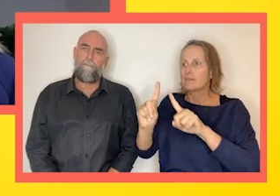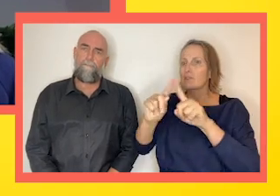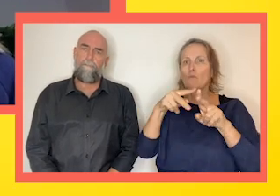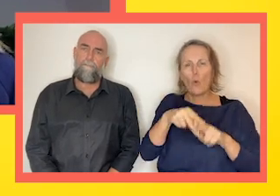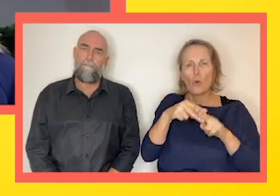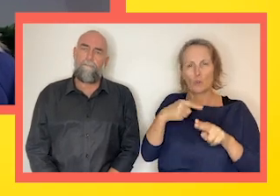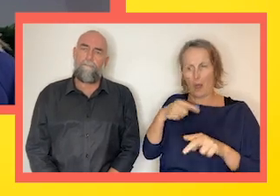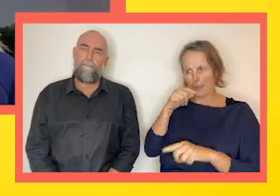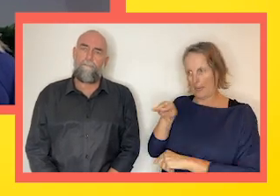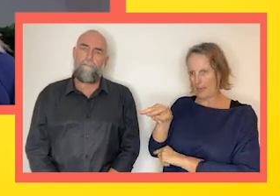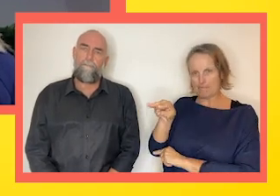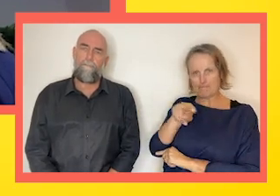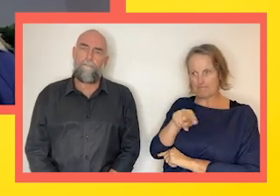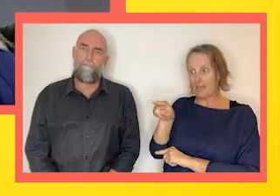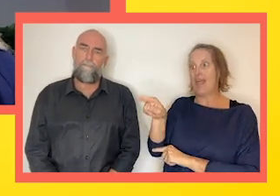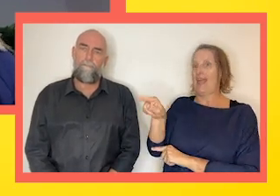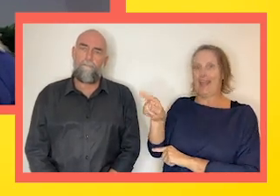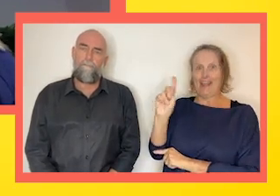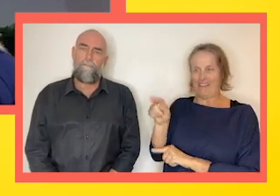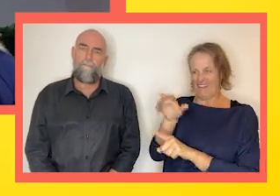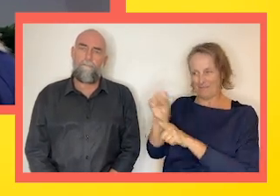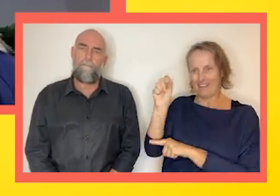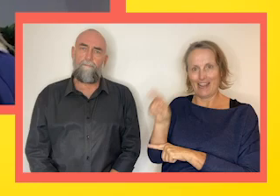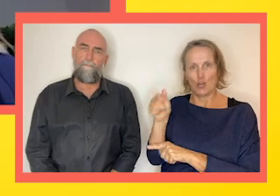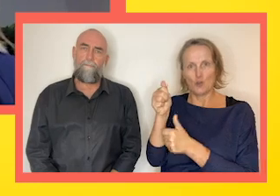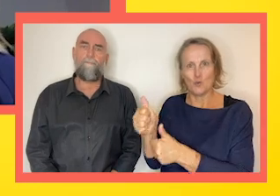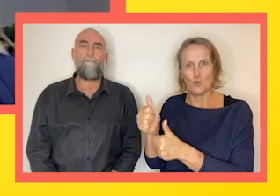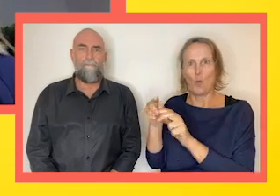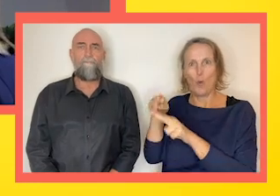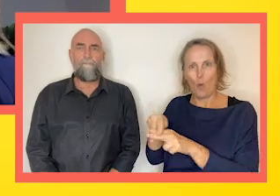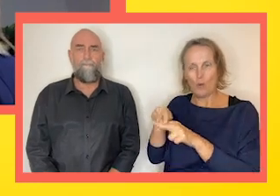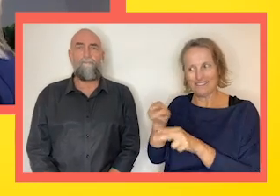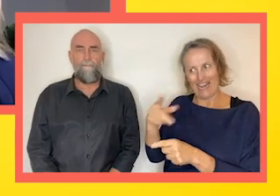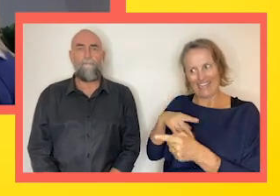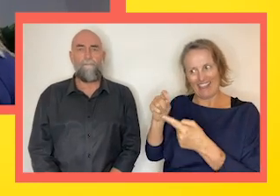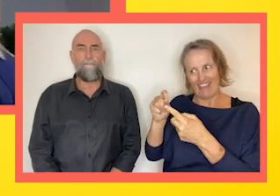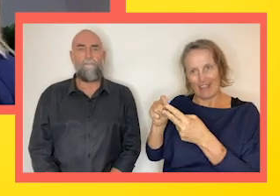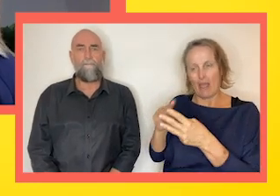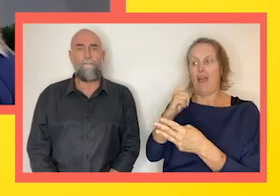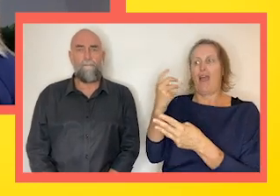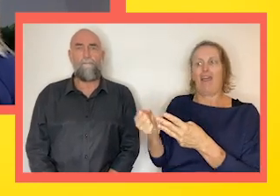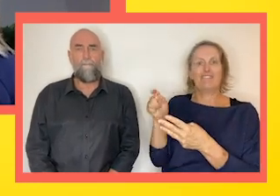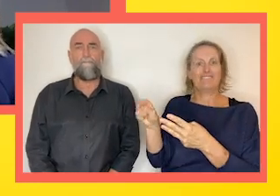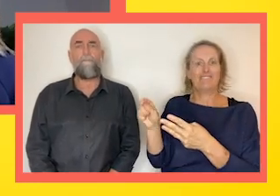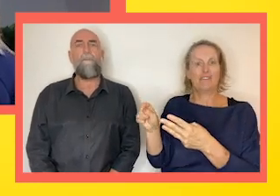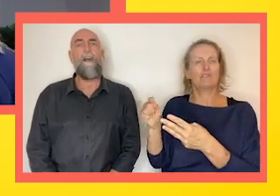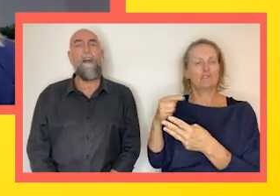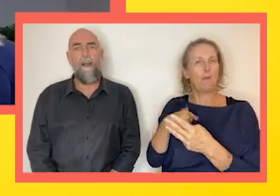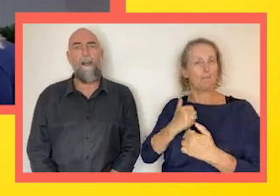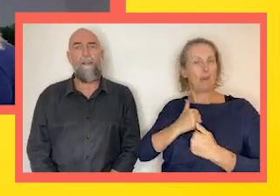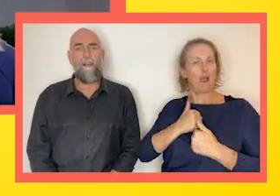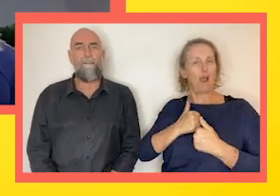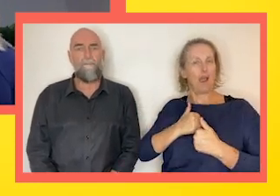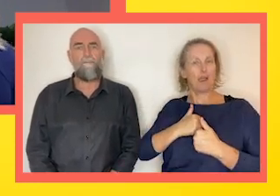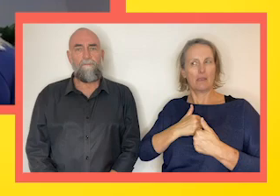and I'm pretty quick to pick up on the little things in a horse that I need and that really work for me. Like it's a very